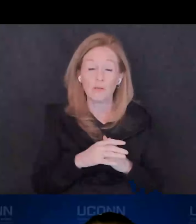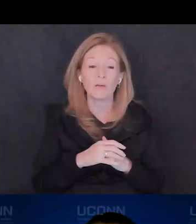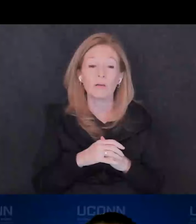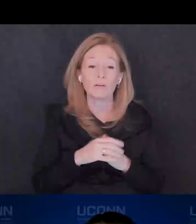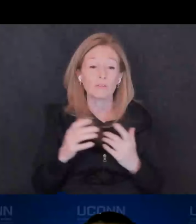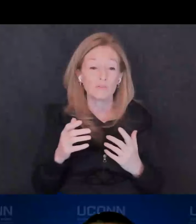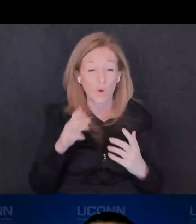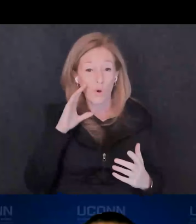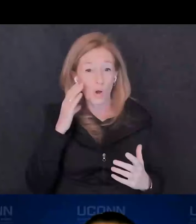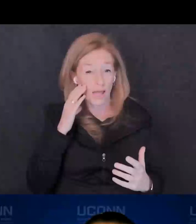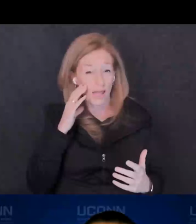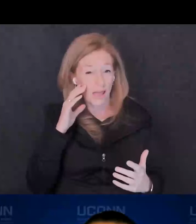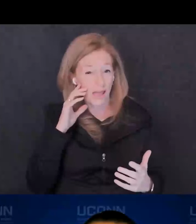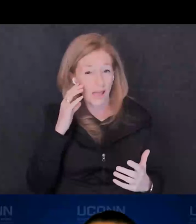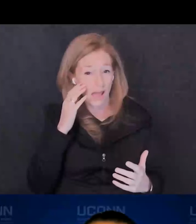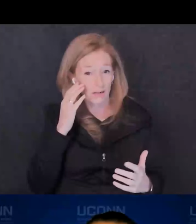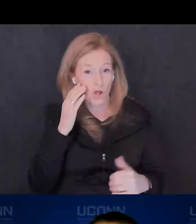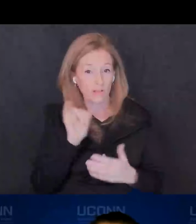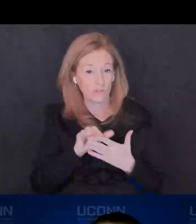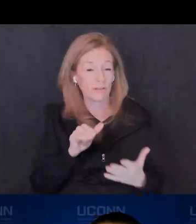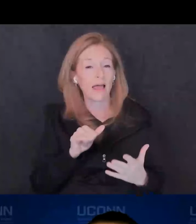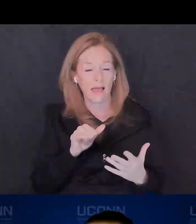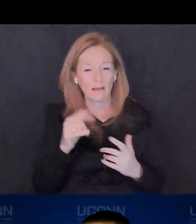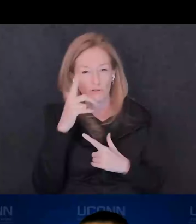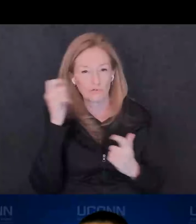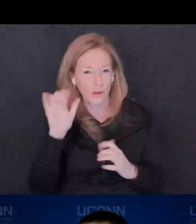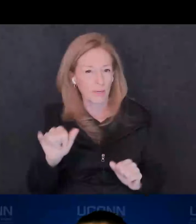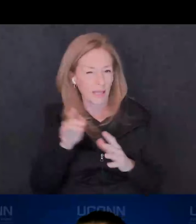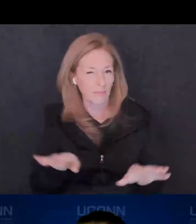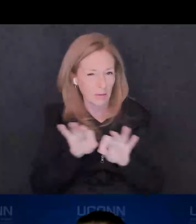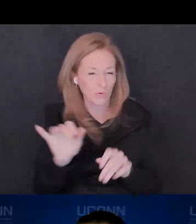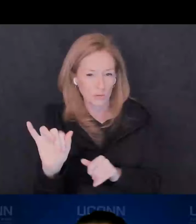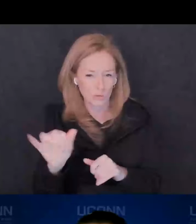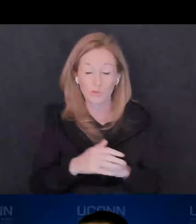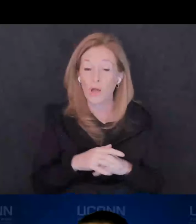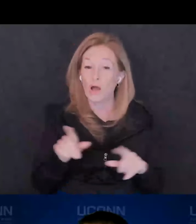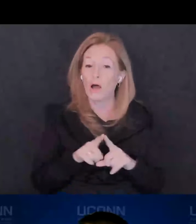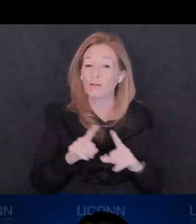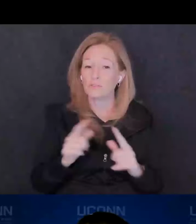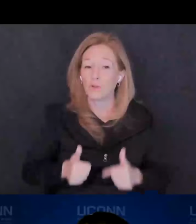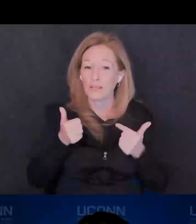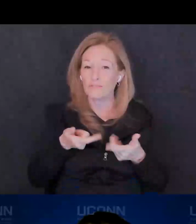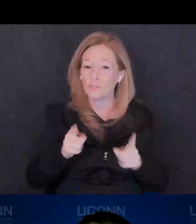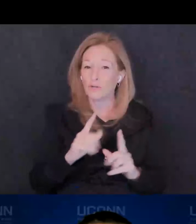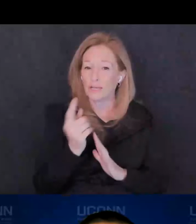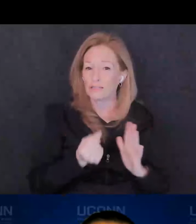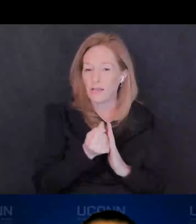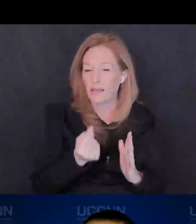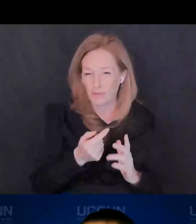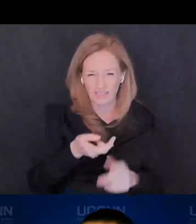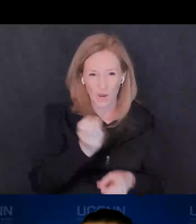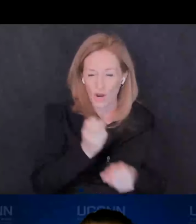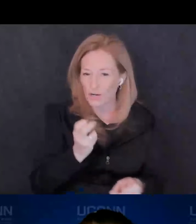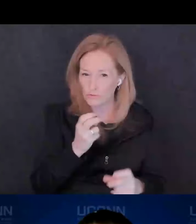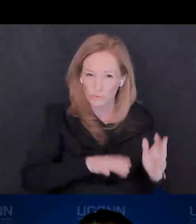acknowledging that trauma can be important. They also lived through a time where it was very hard to build a family.